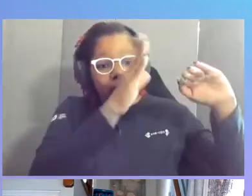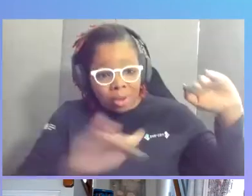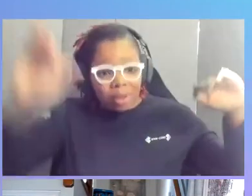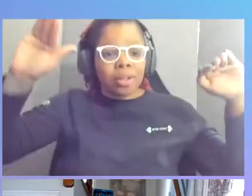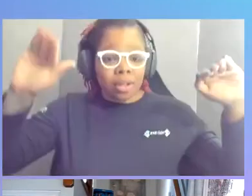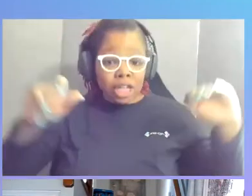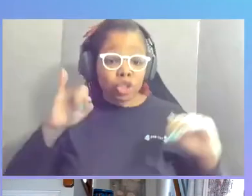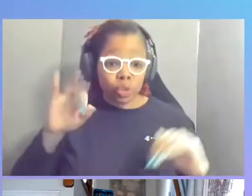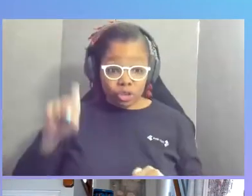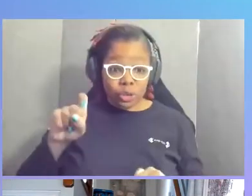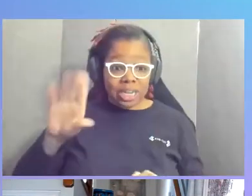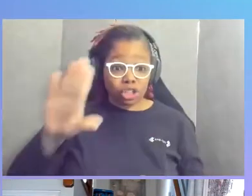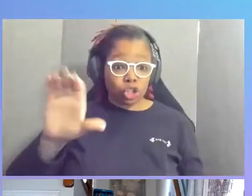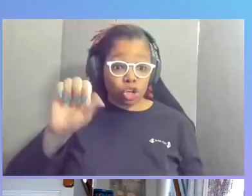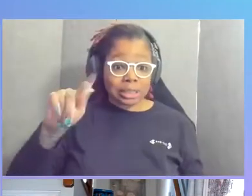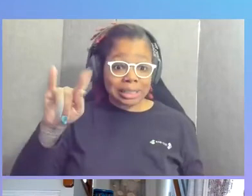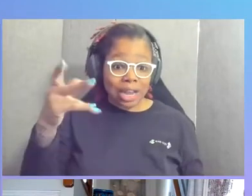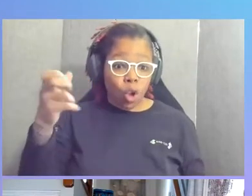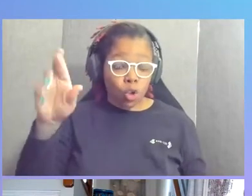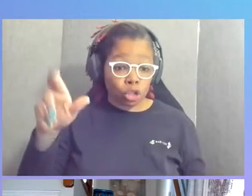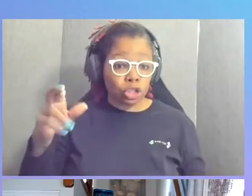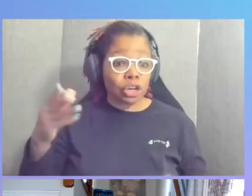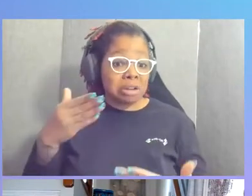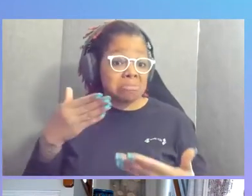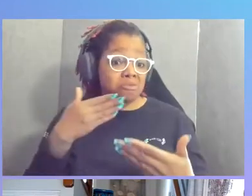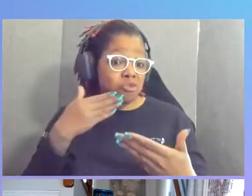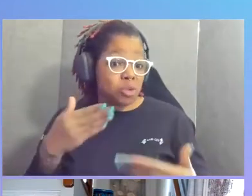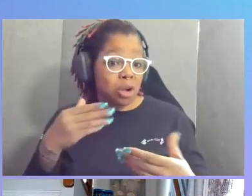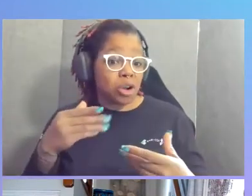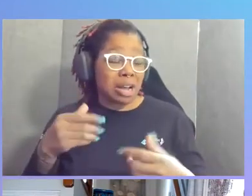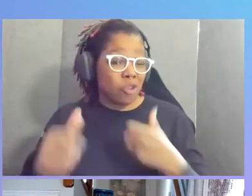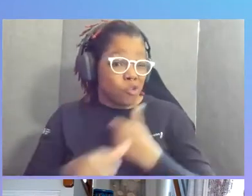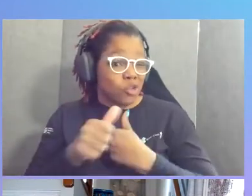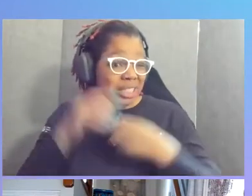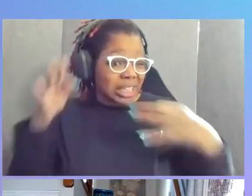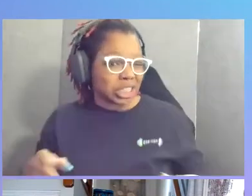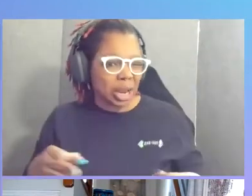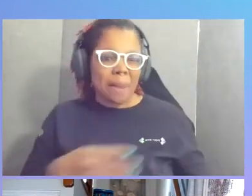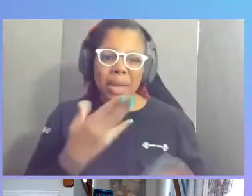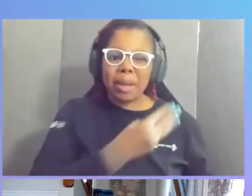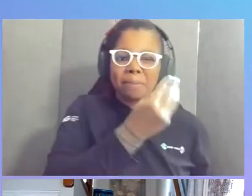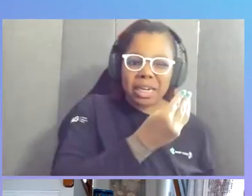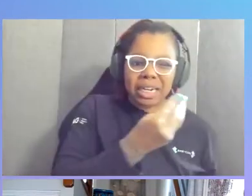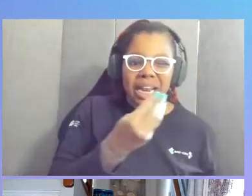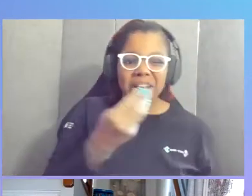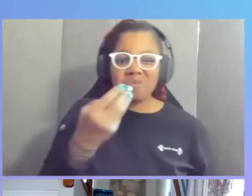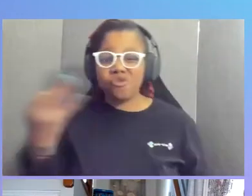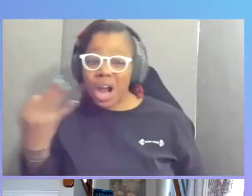need your stakeholder to make a risky decision, maybe do it on a Monday or a Friday, and after they've had a really nice meal.